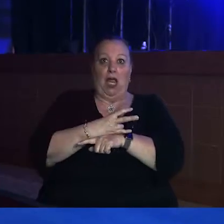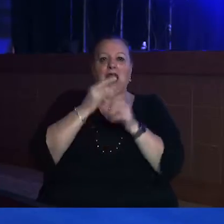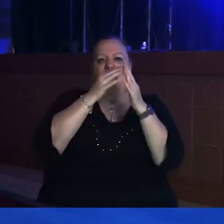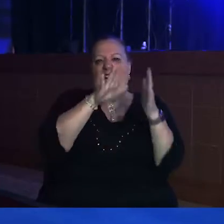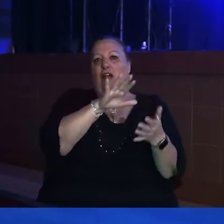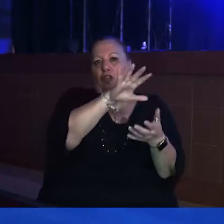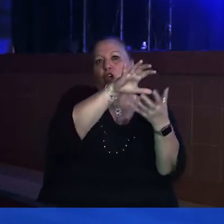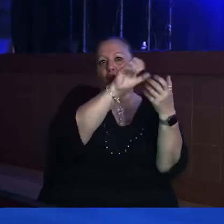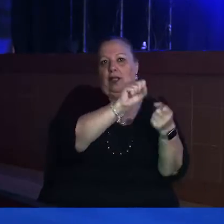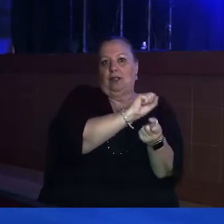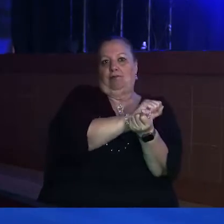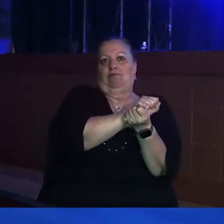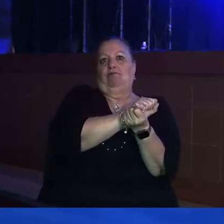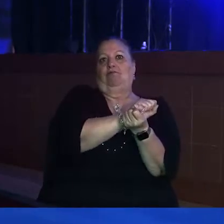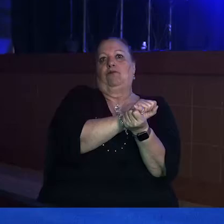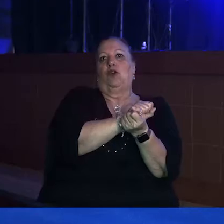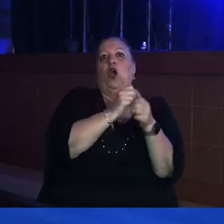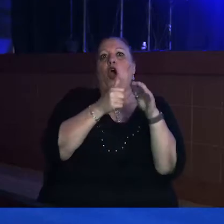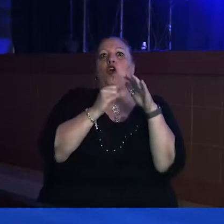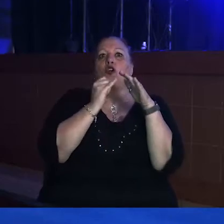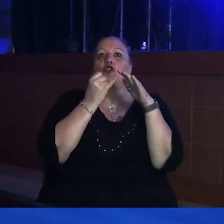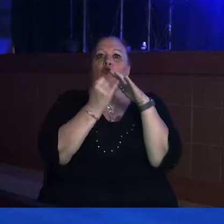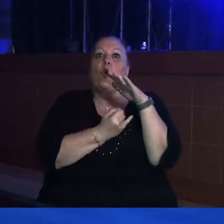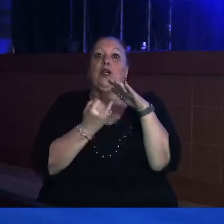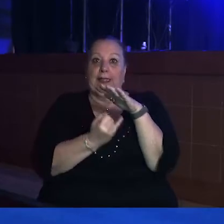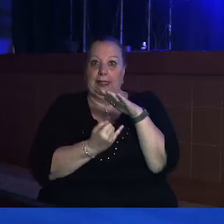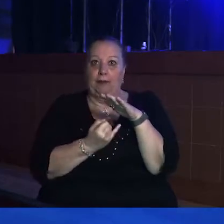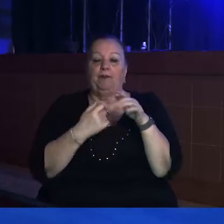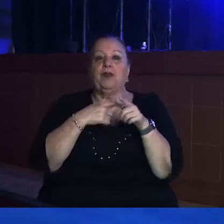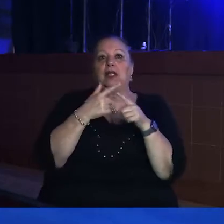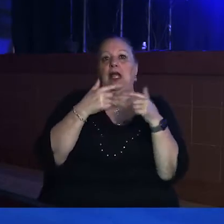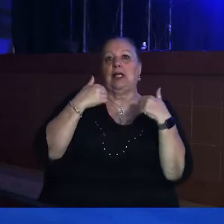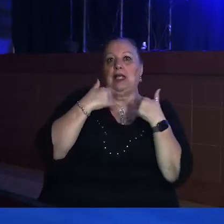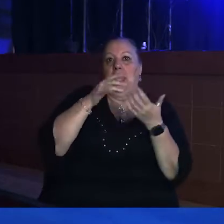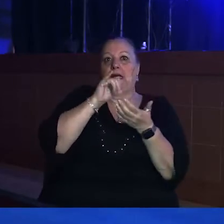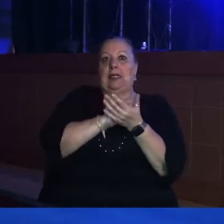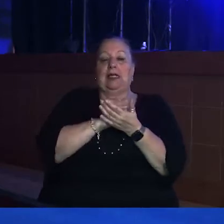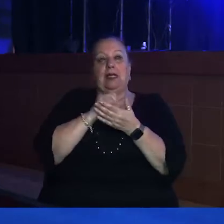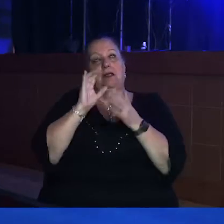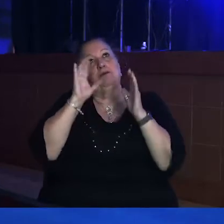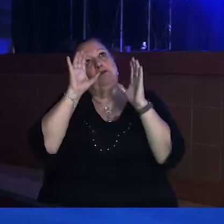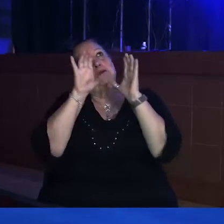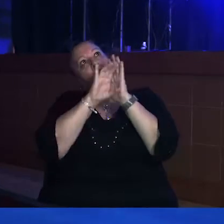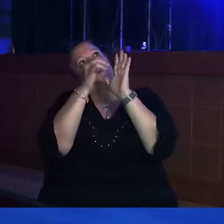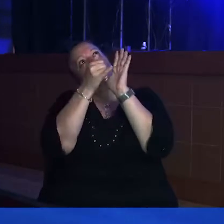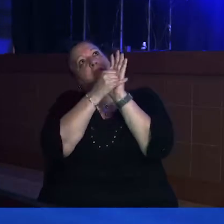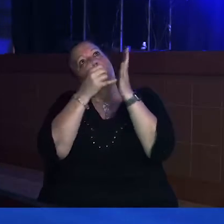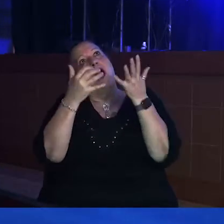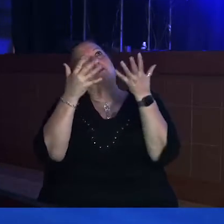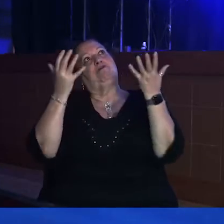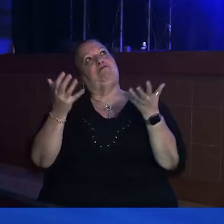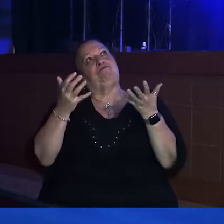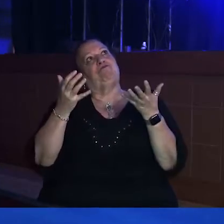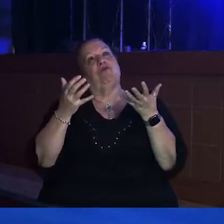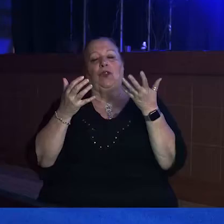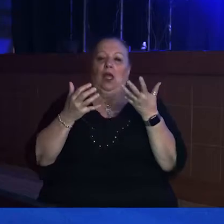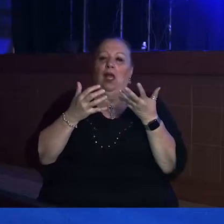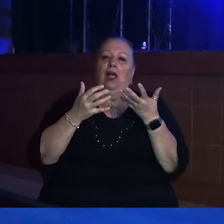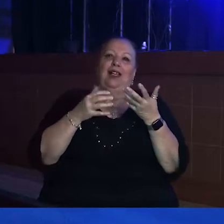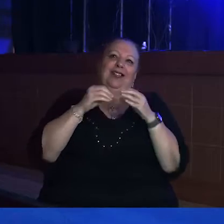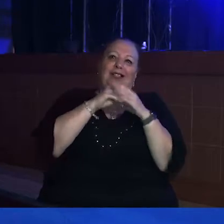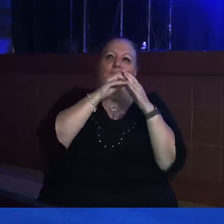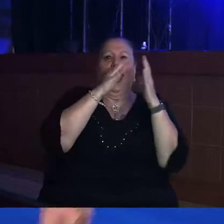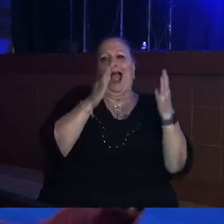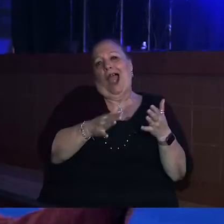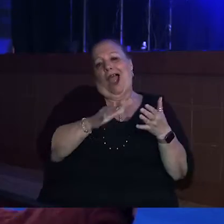quarantined. Now that's what I've told you so far. And the image of that, you know, okay, he's in a house. It's like he's got an ankle bracelet on. He can do